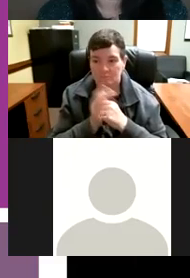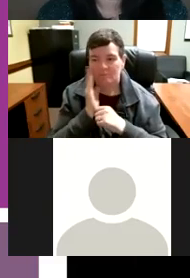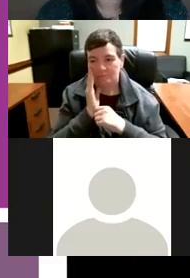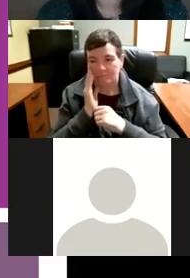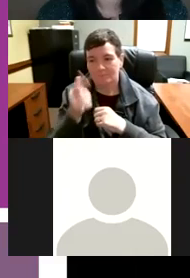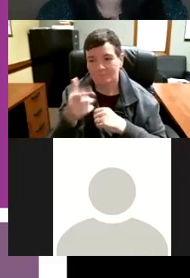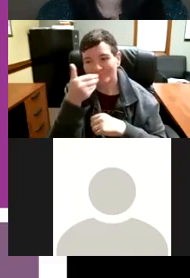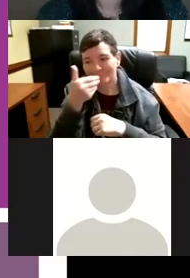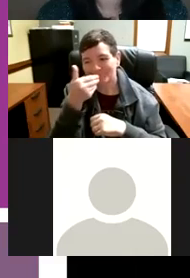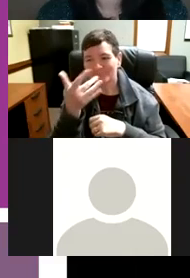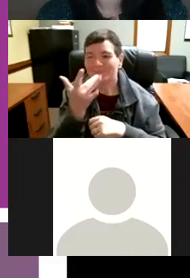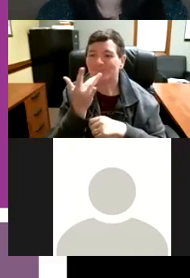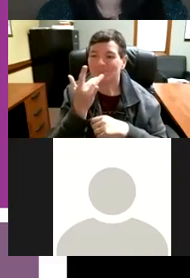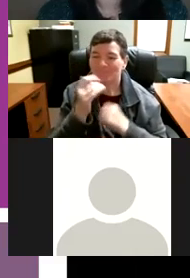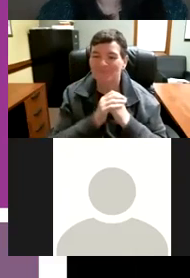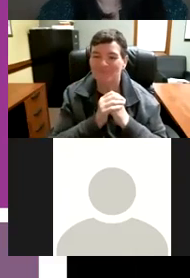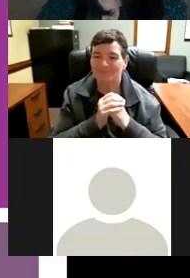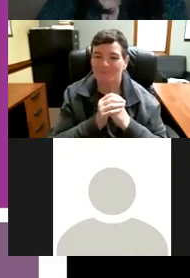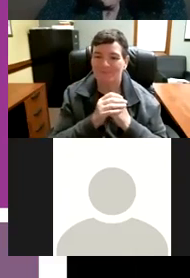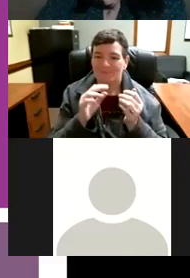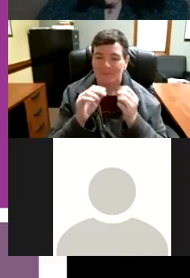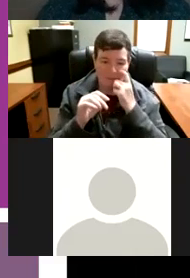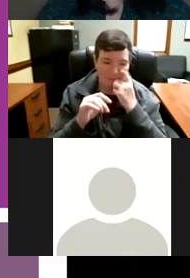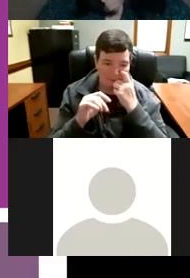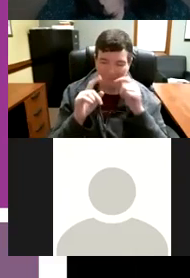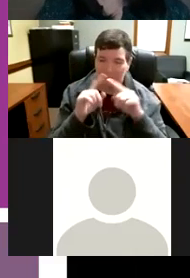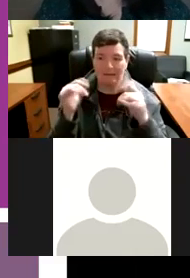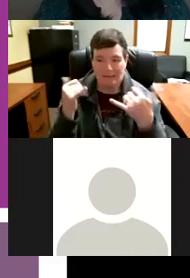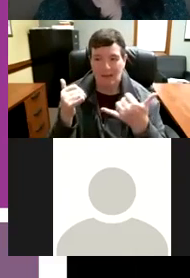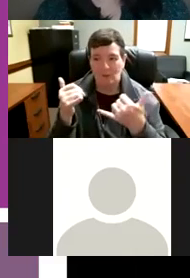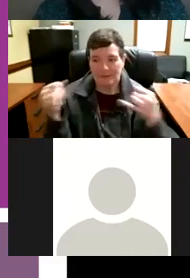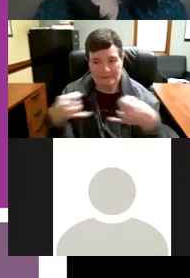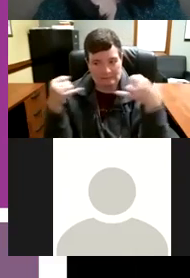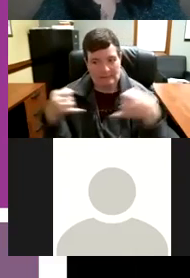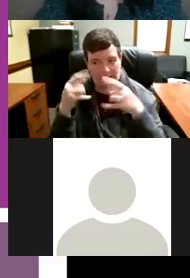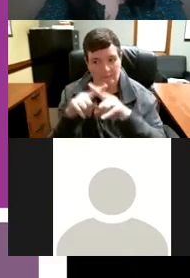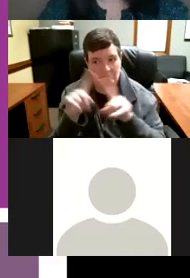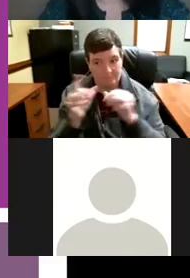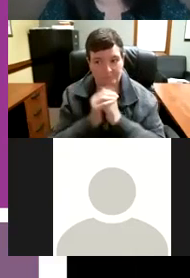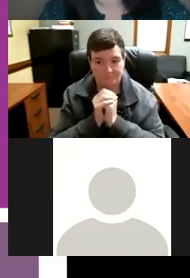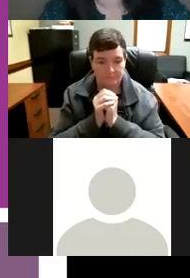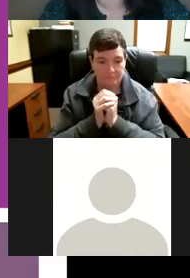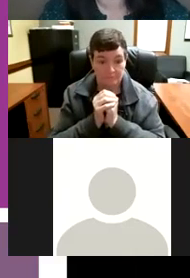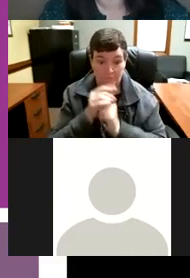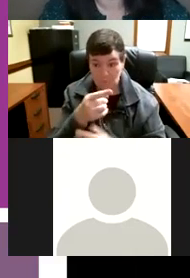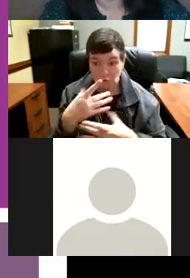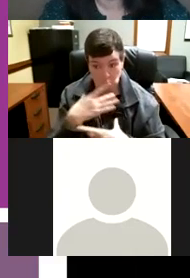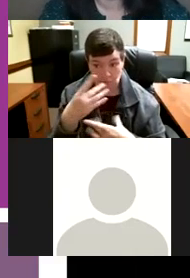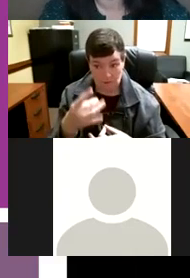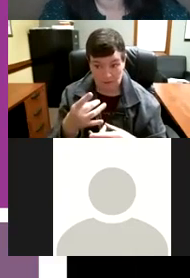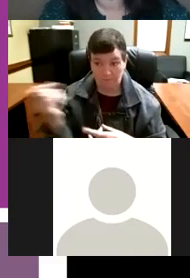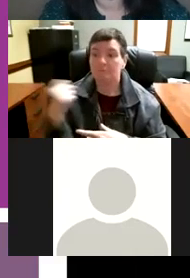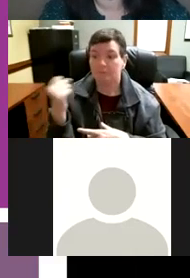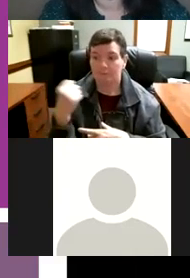you like pizza, but I'm asking you about spaghetti. What's the thing? Yeah, do you like it?